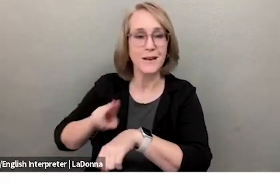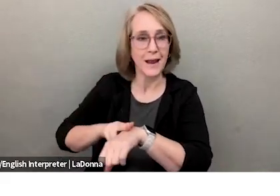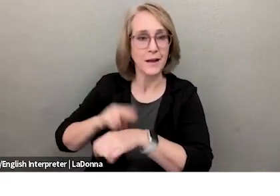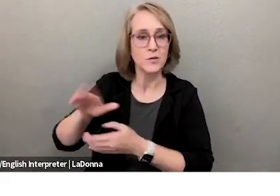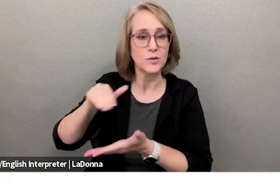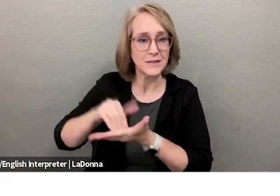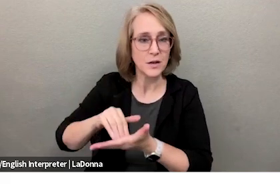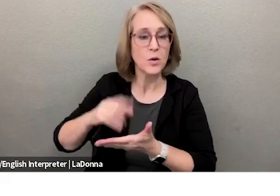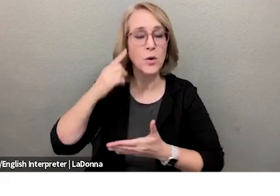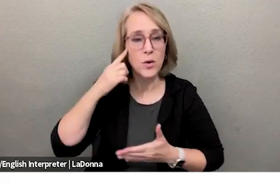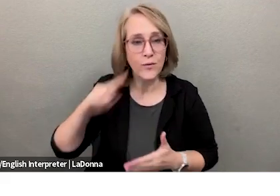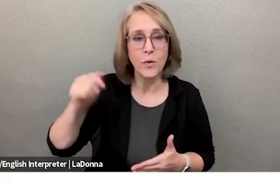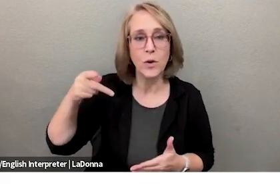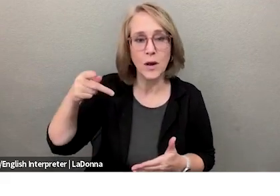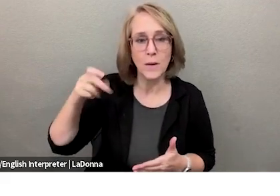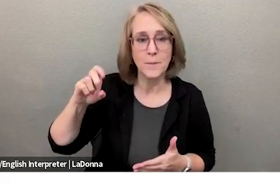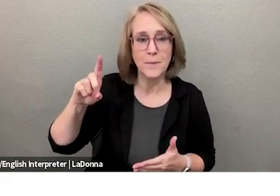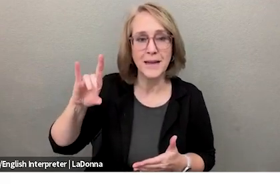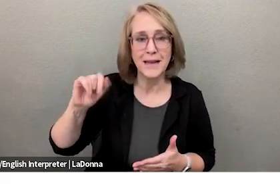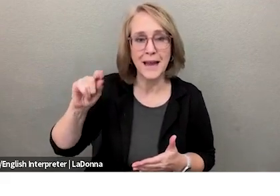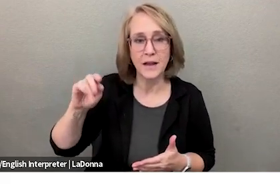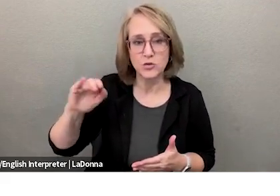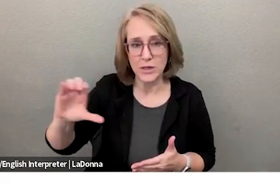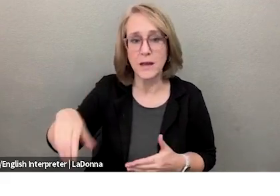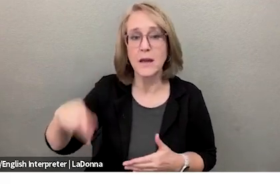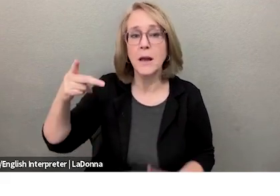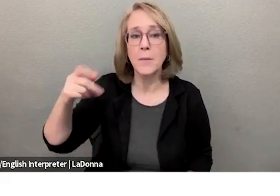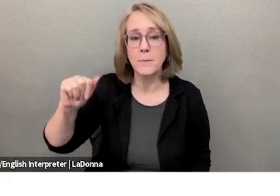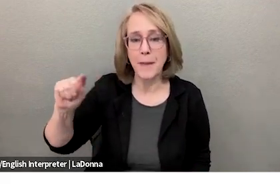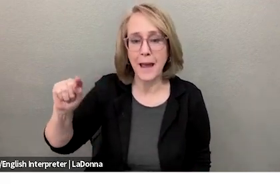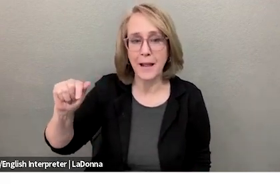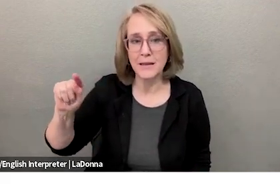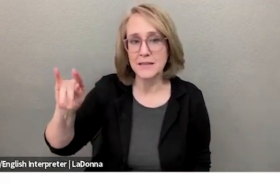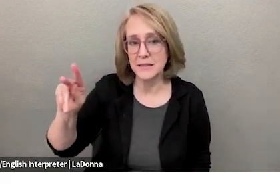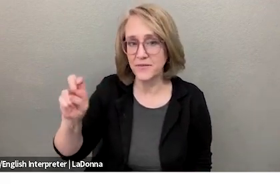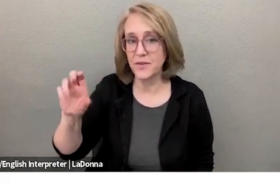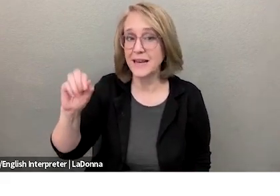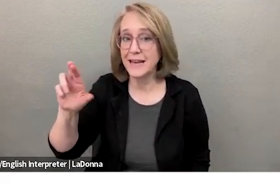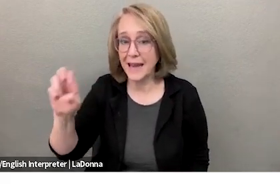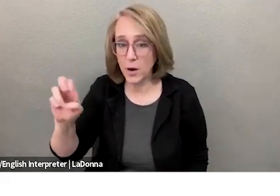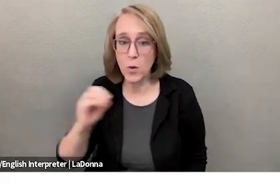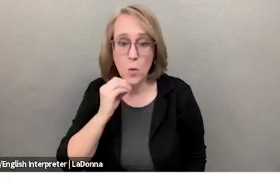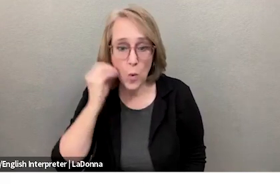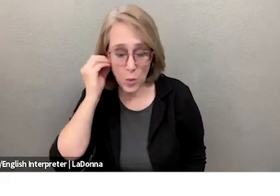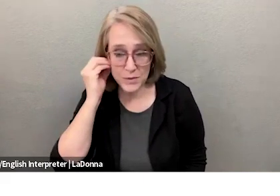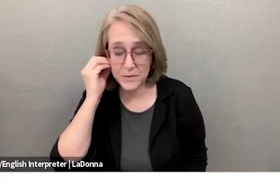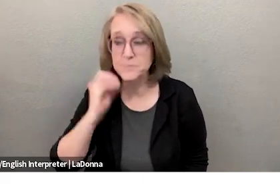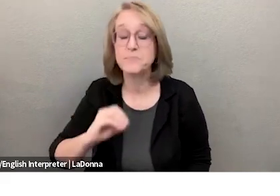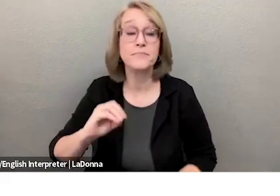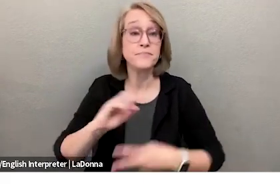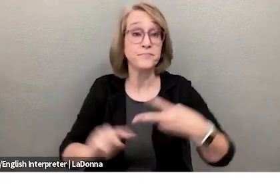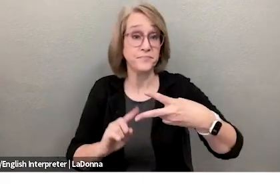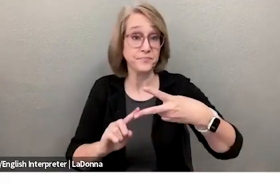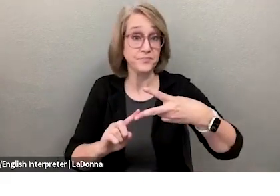for Pediatric Palliative Care Homes. I also want to take a moment and introduce Carol